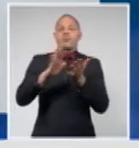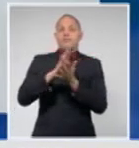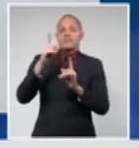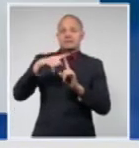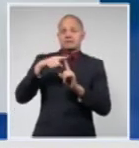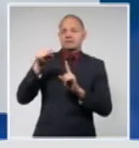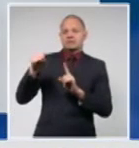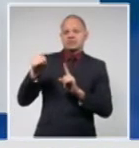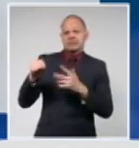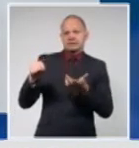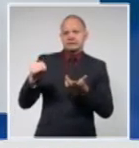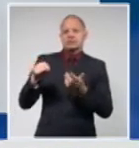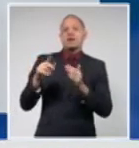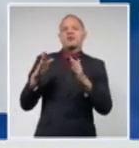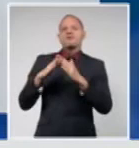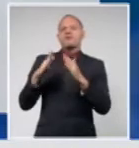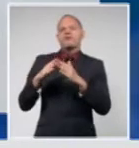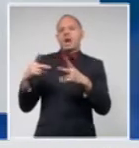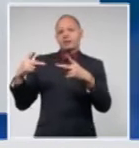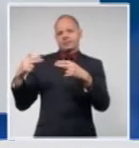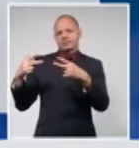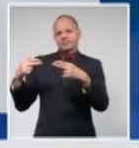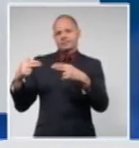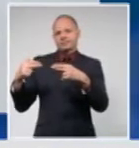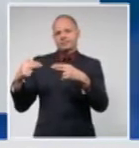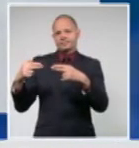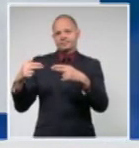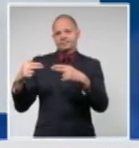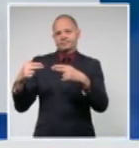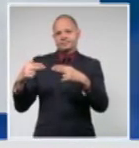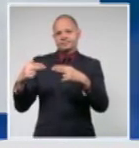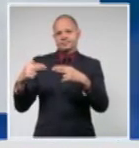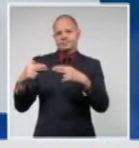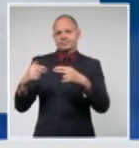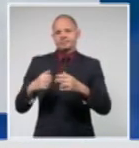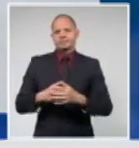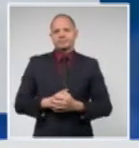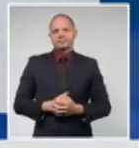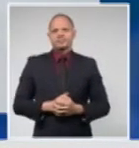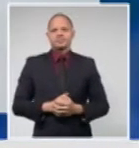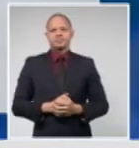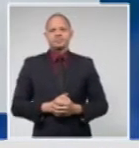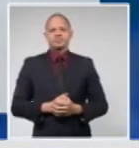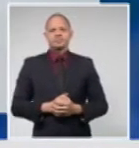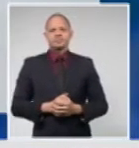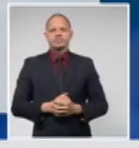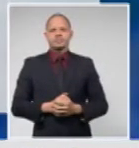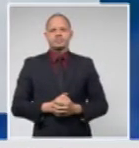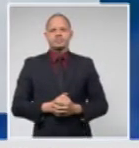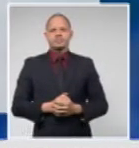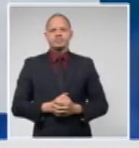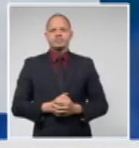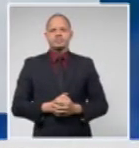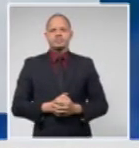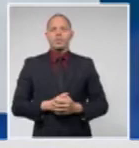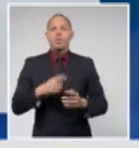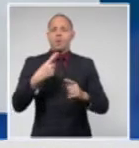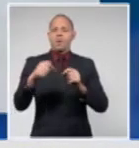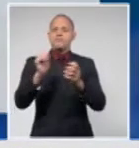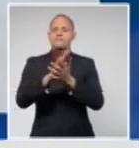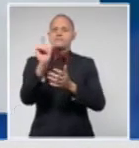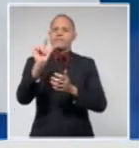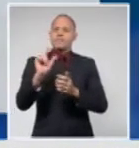Paz with 2 and Mayabeque with 1 case. The 18 cases from